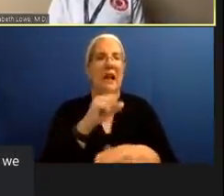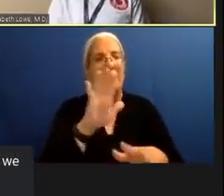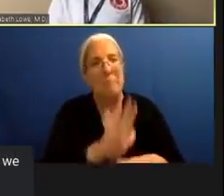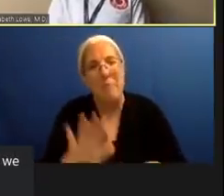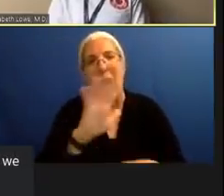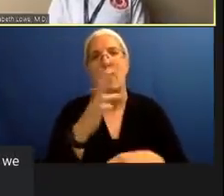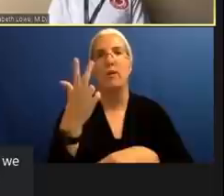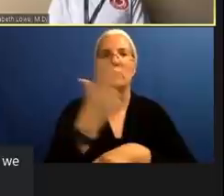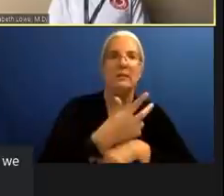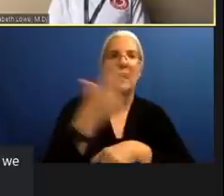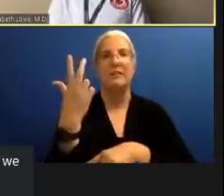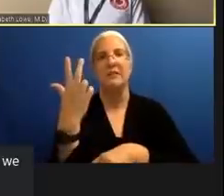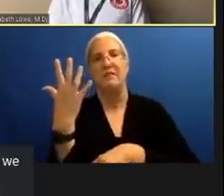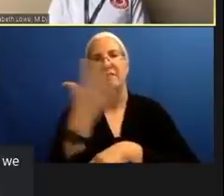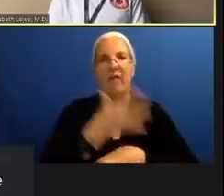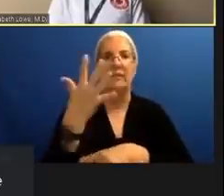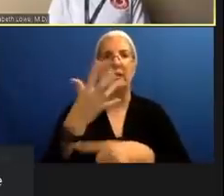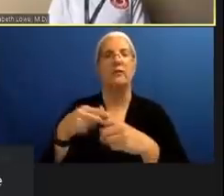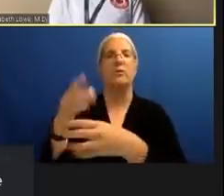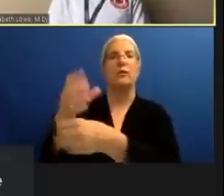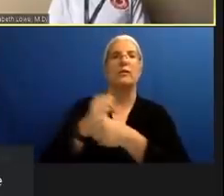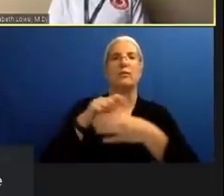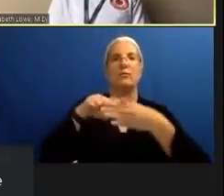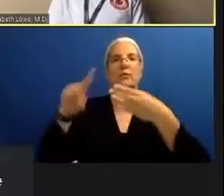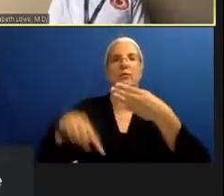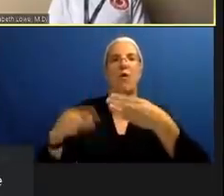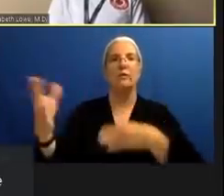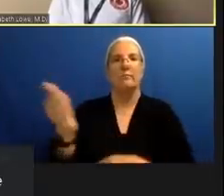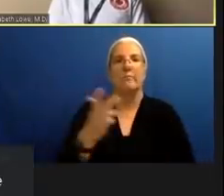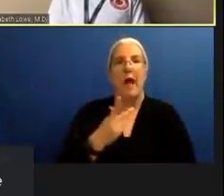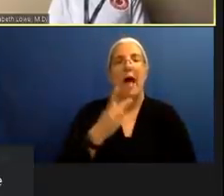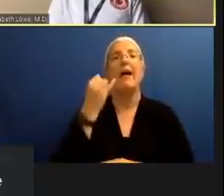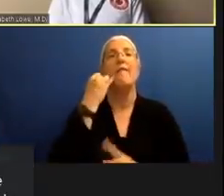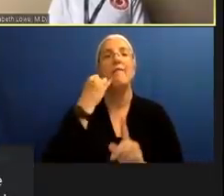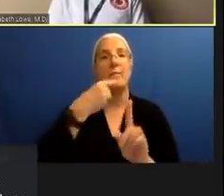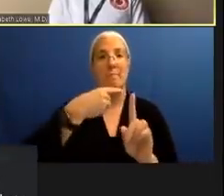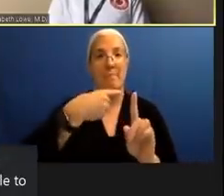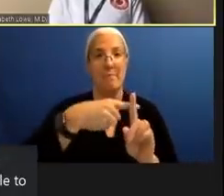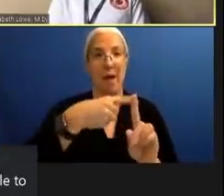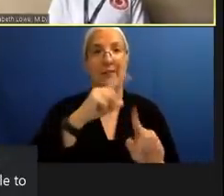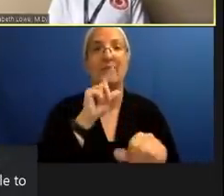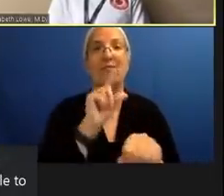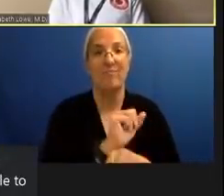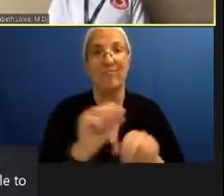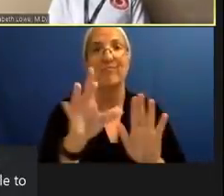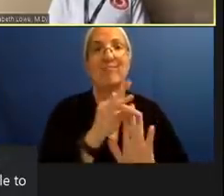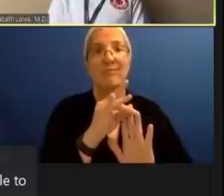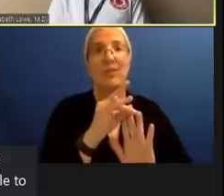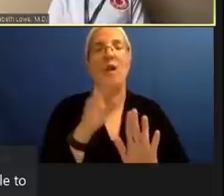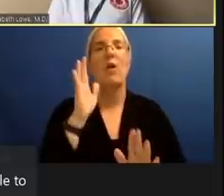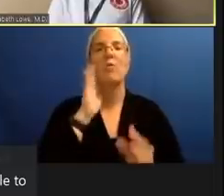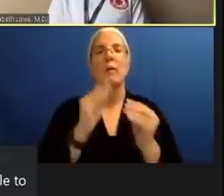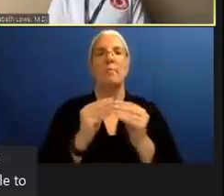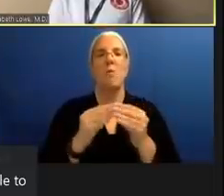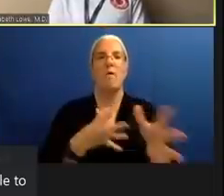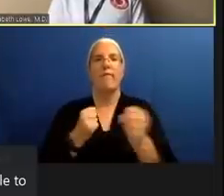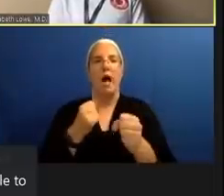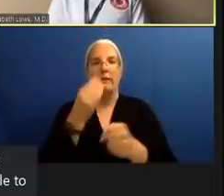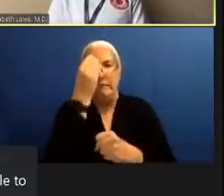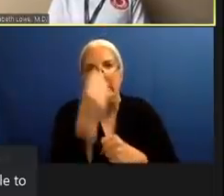to contact a positive sooner to be able to give them advice, guidance, and follow